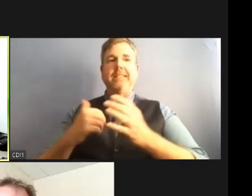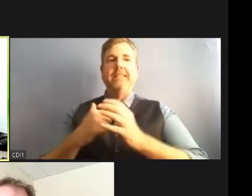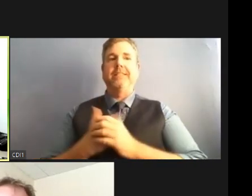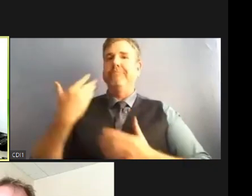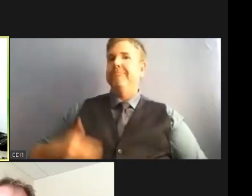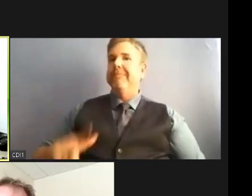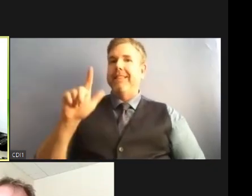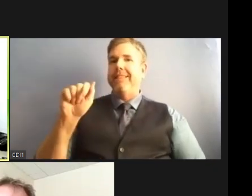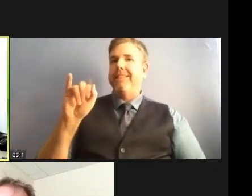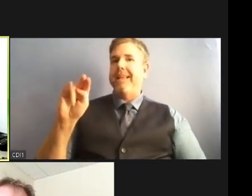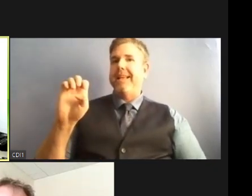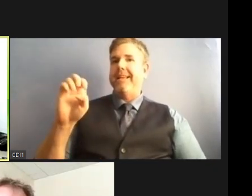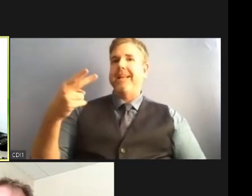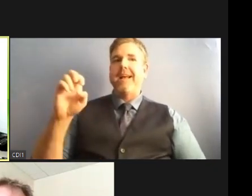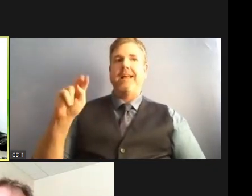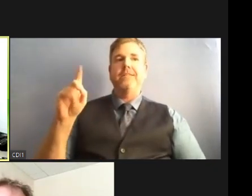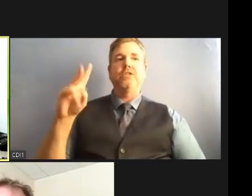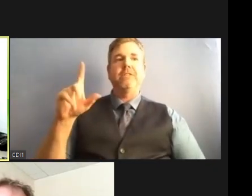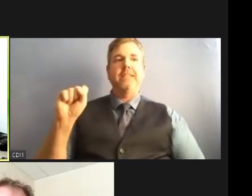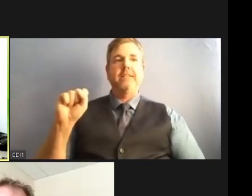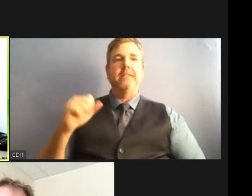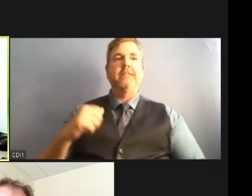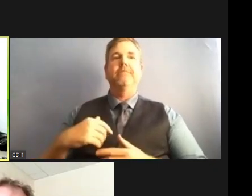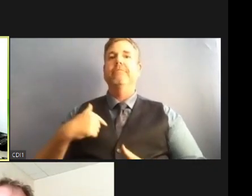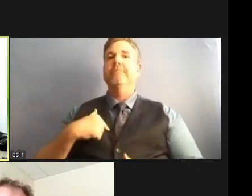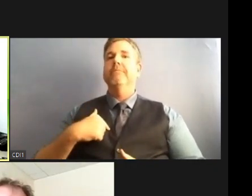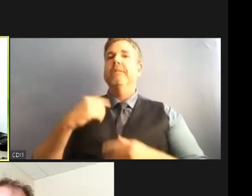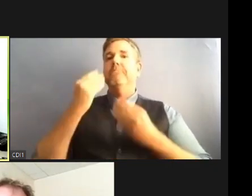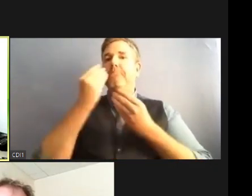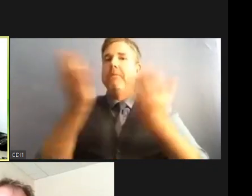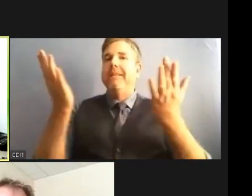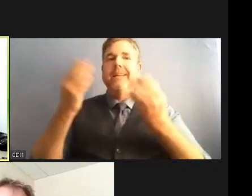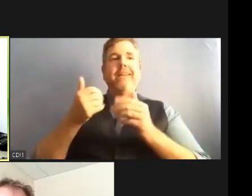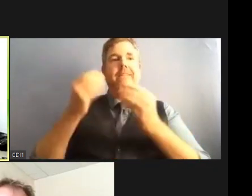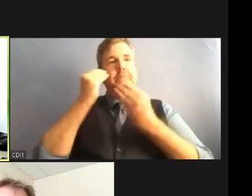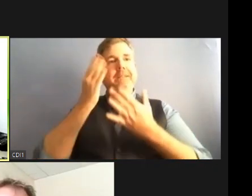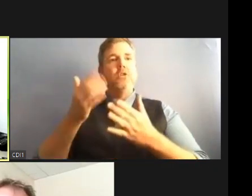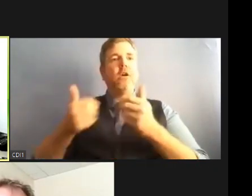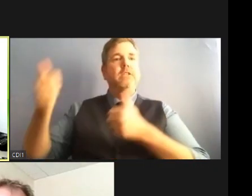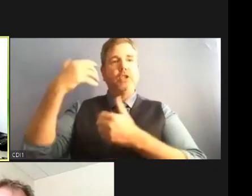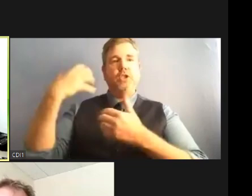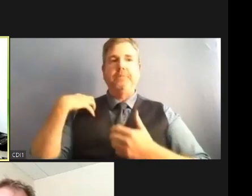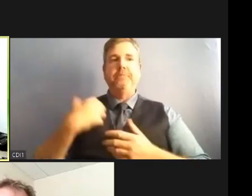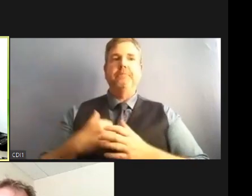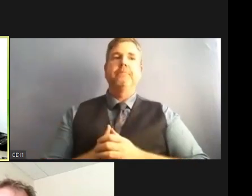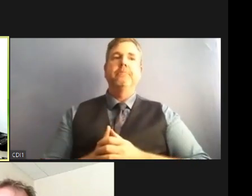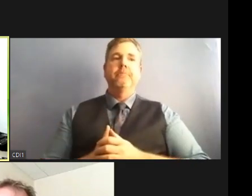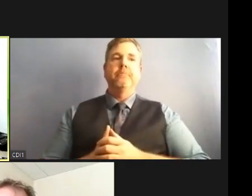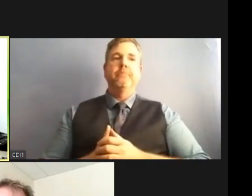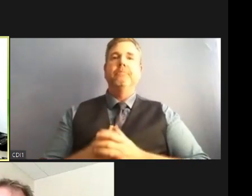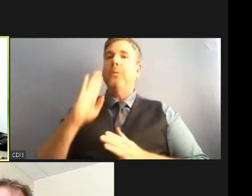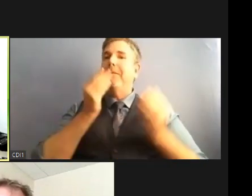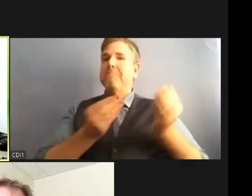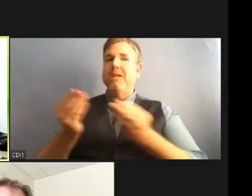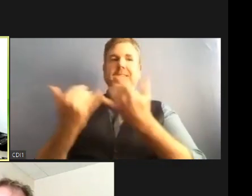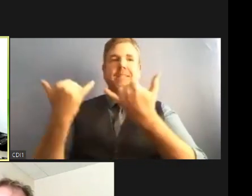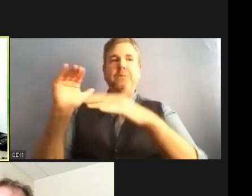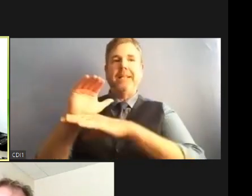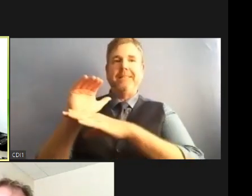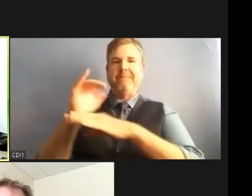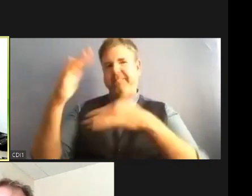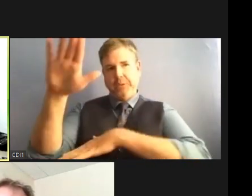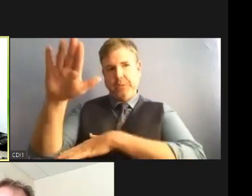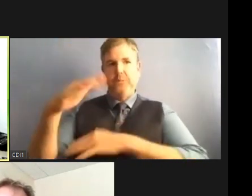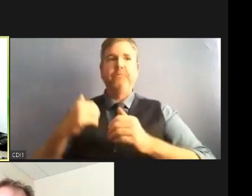moderator for this afternoon. Today, we're going to cover a wide range of topics related to our COVID-19 response,